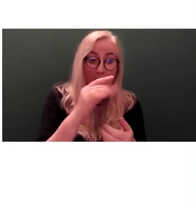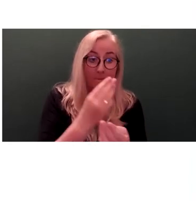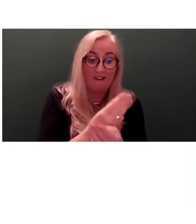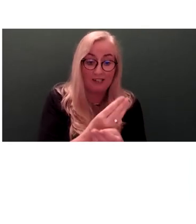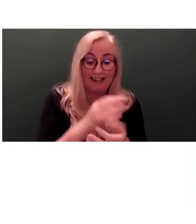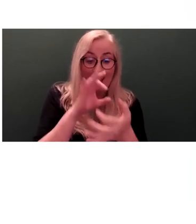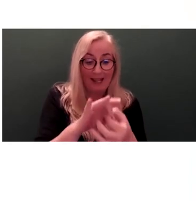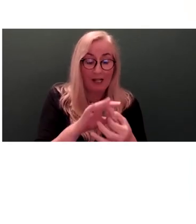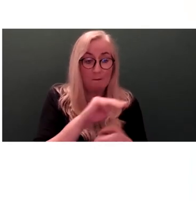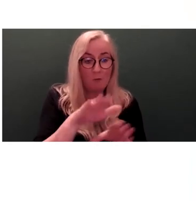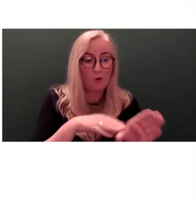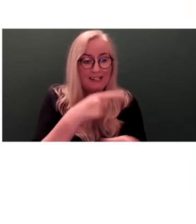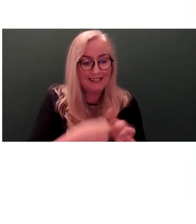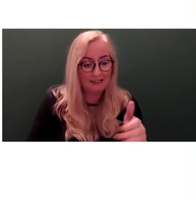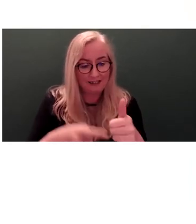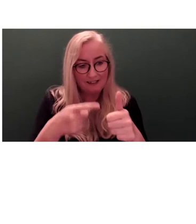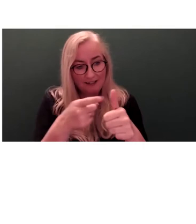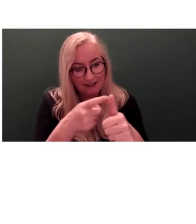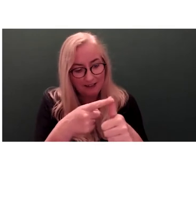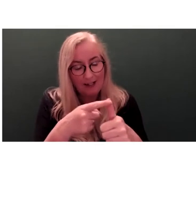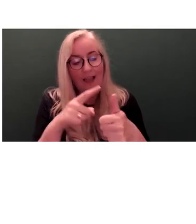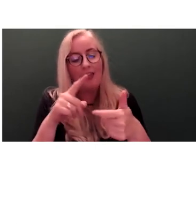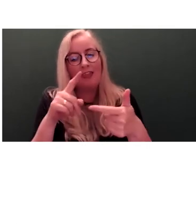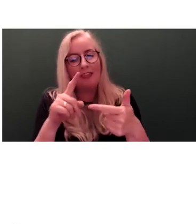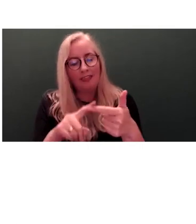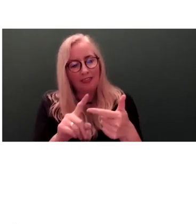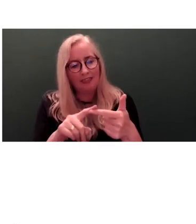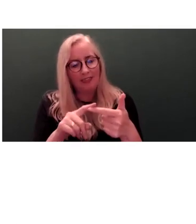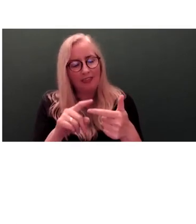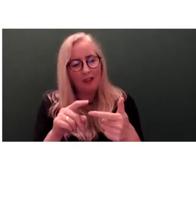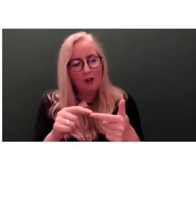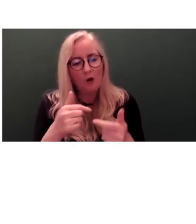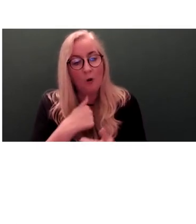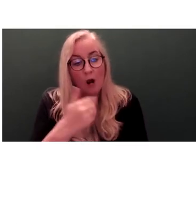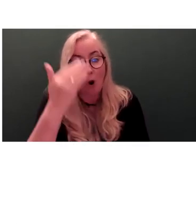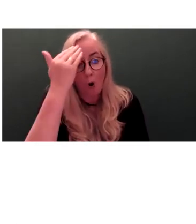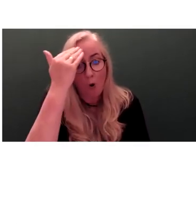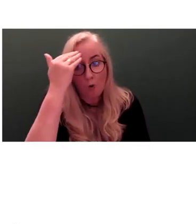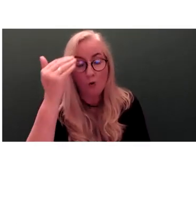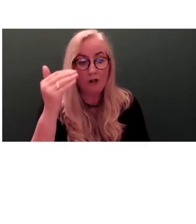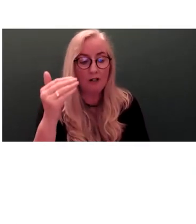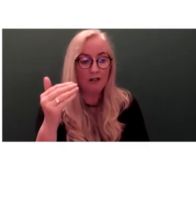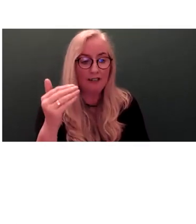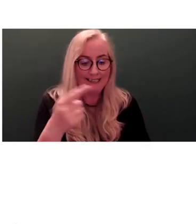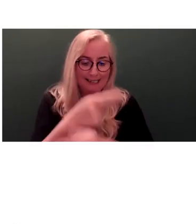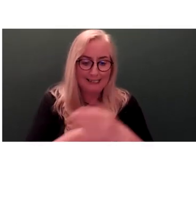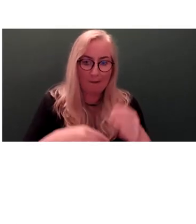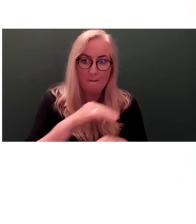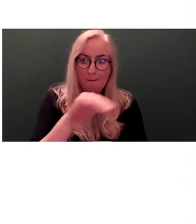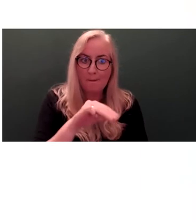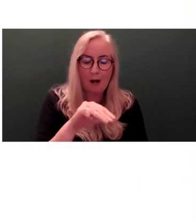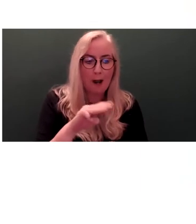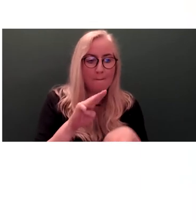with disability. But the additional point I'd like to make here is that we know not only are disabled people more likely to